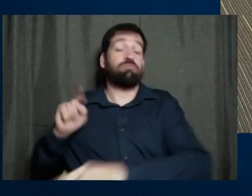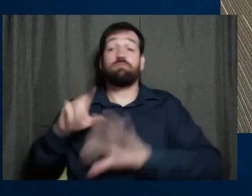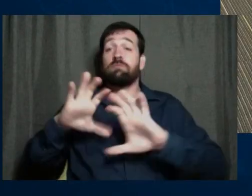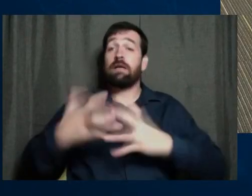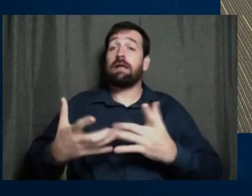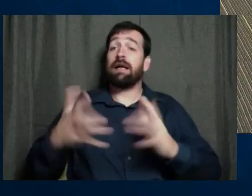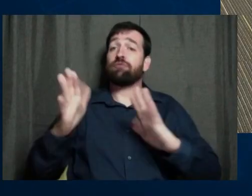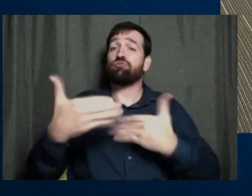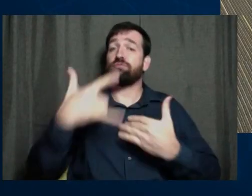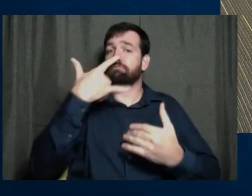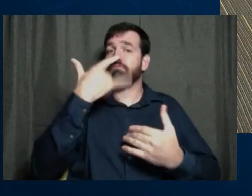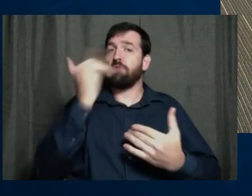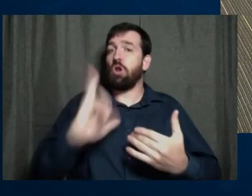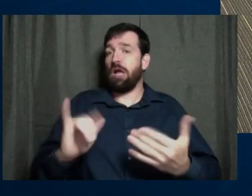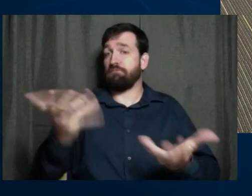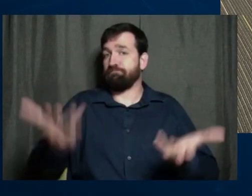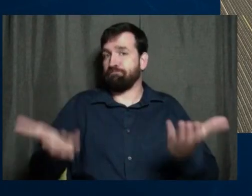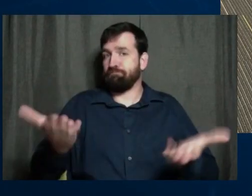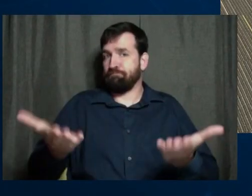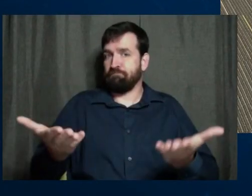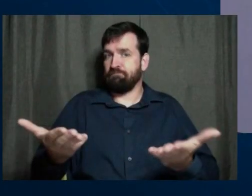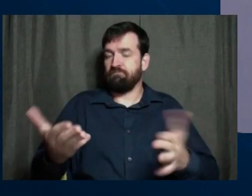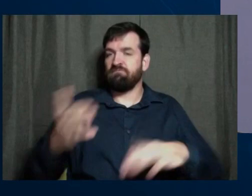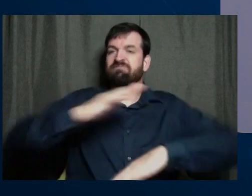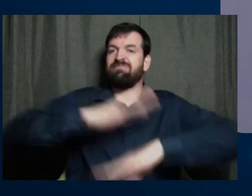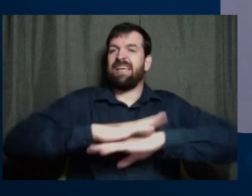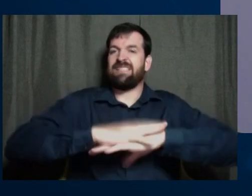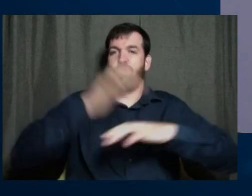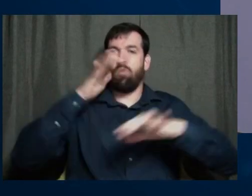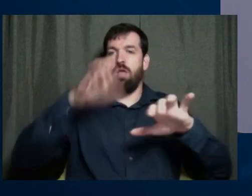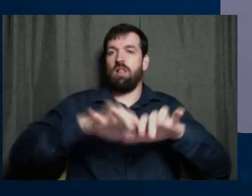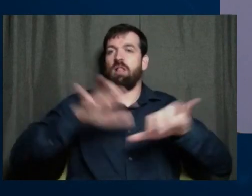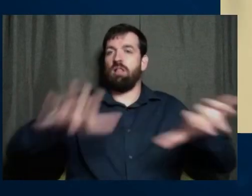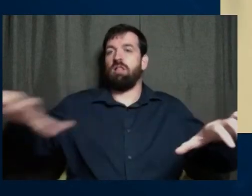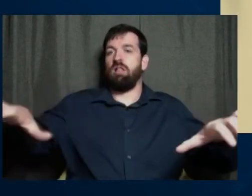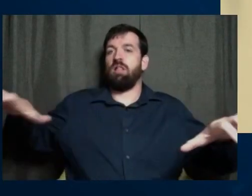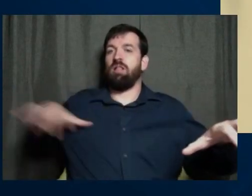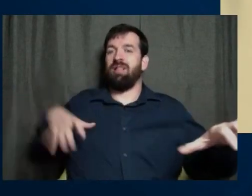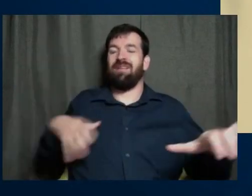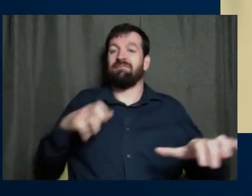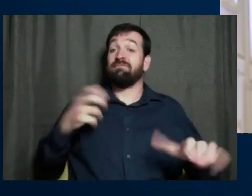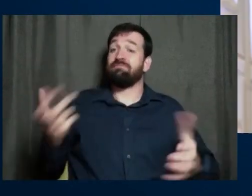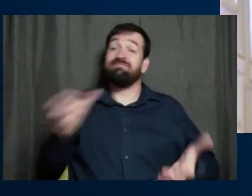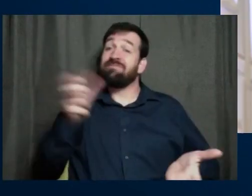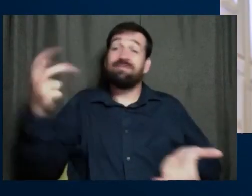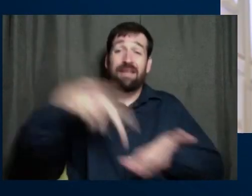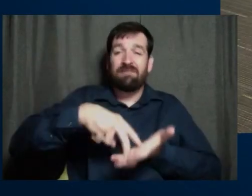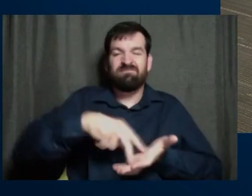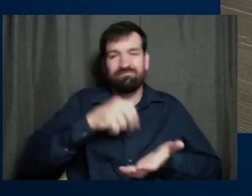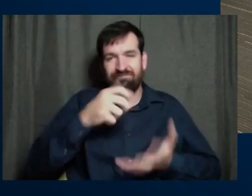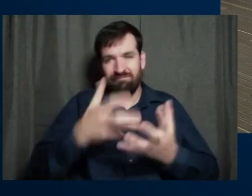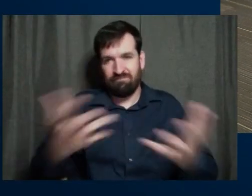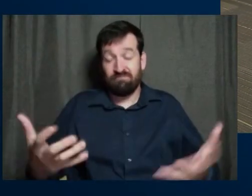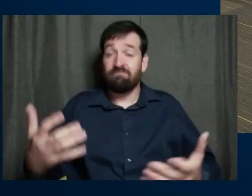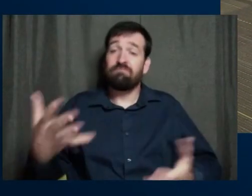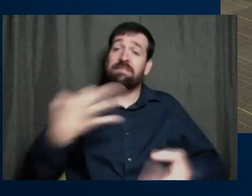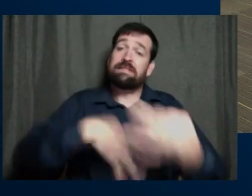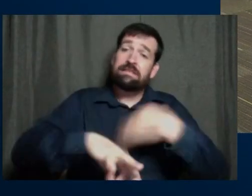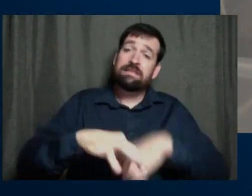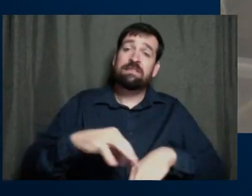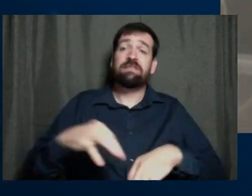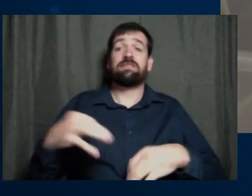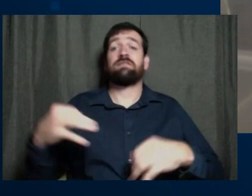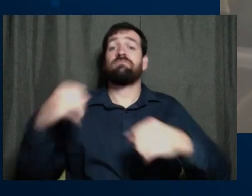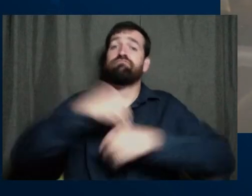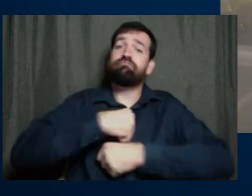like this. Desks will be spaced apart and you won't get up as much. Instead of hooks or lockers, you might keep your things in a